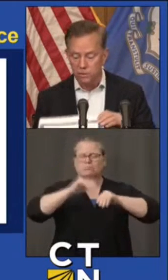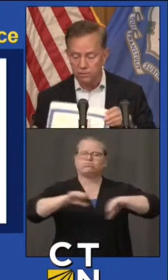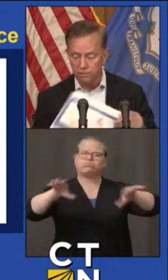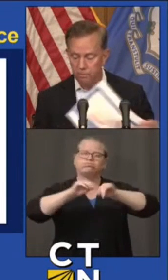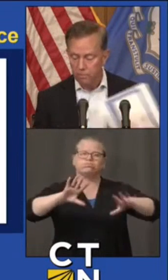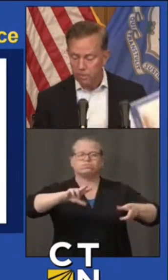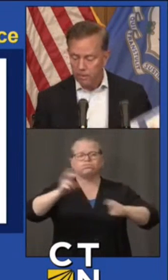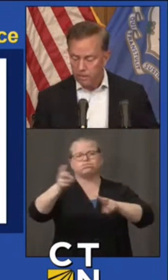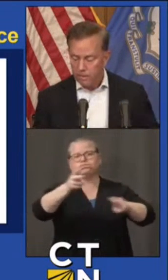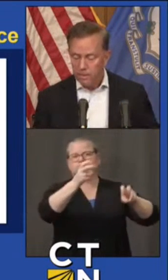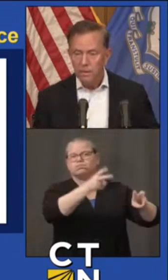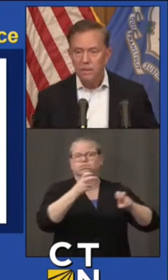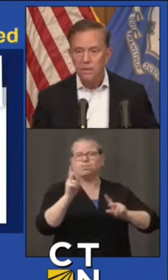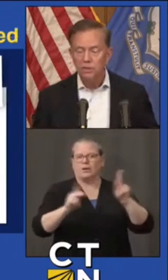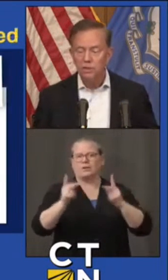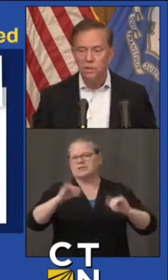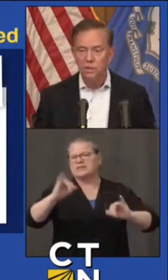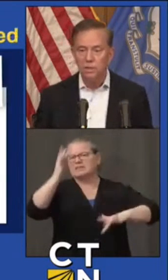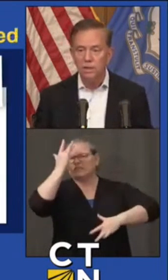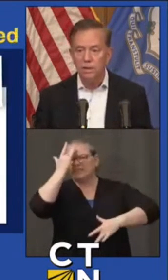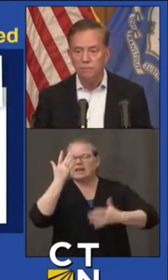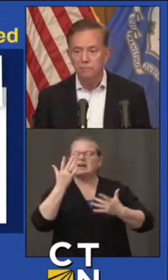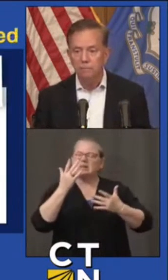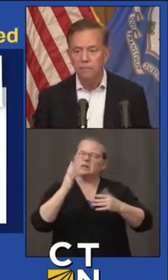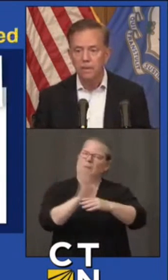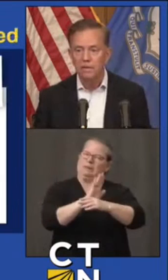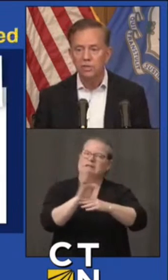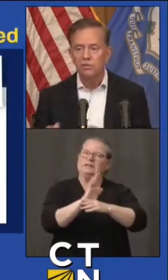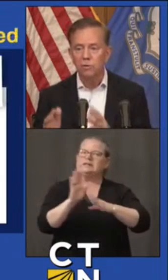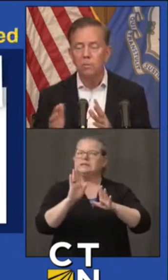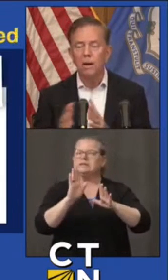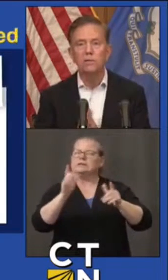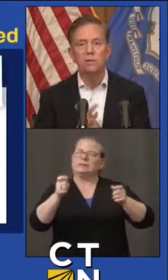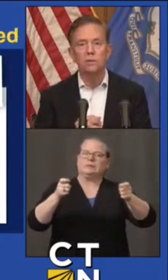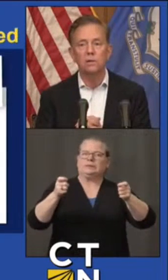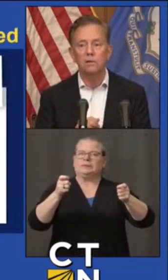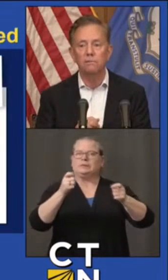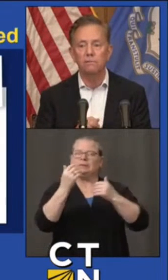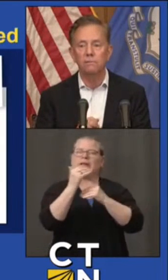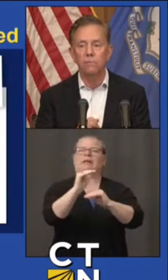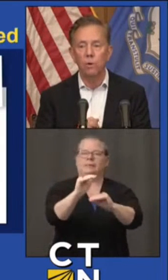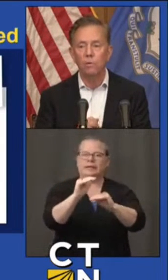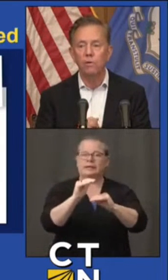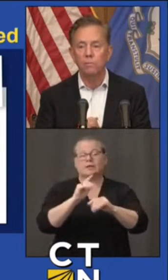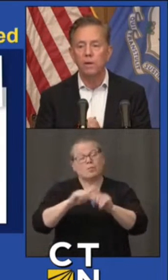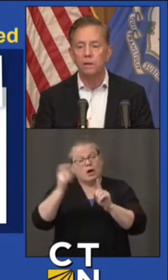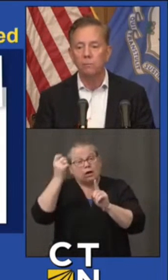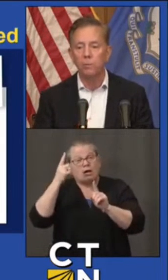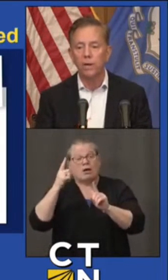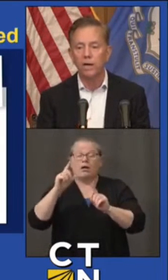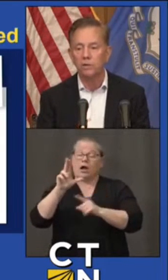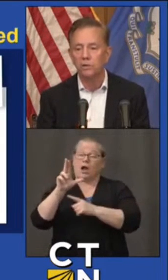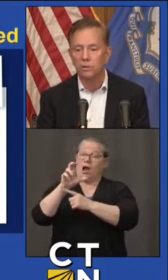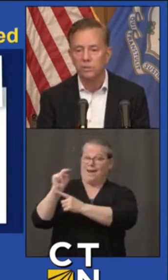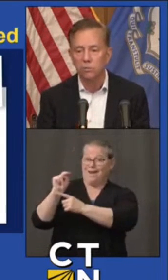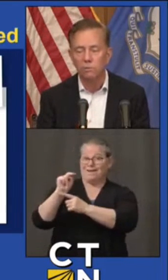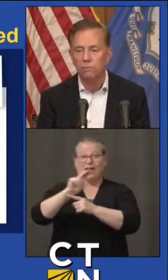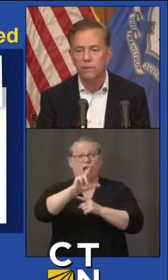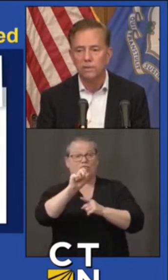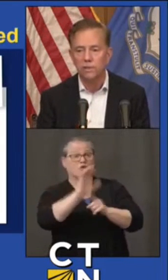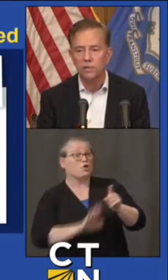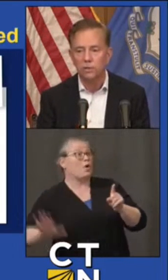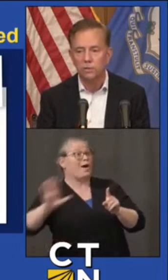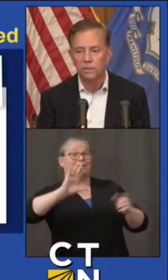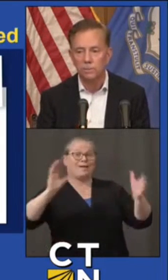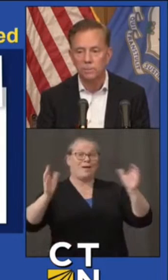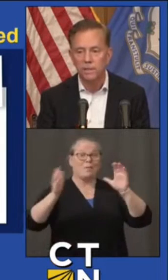peers. The next chart is just a reminder of where we've been and what we got to do. I'll just quote from this